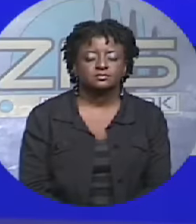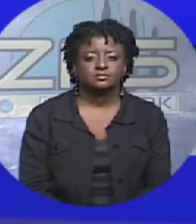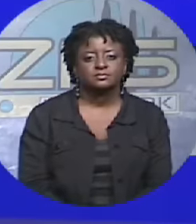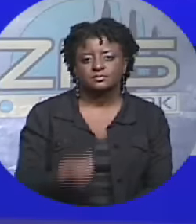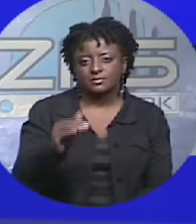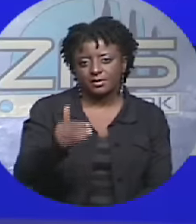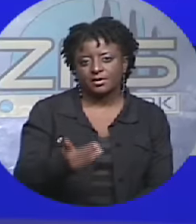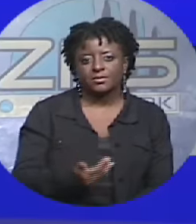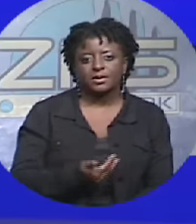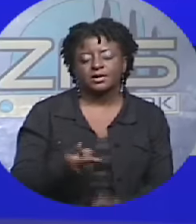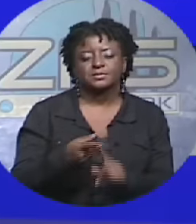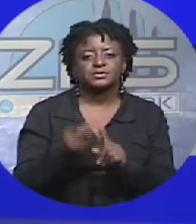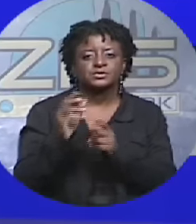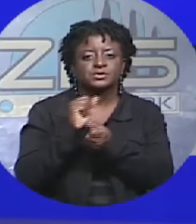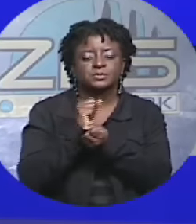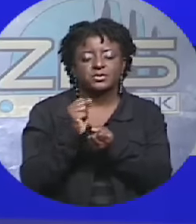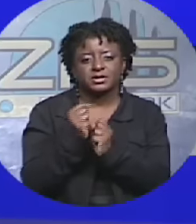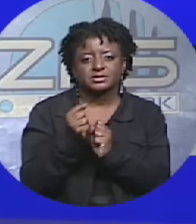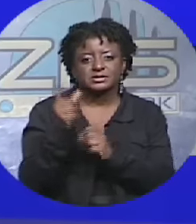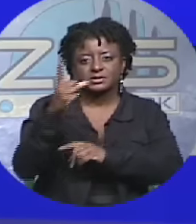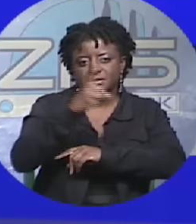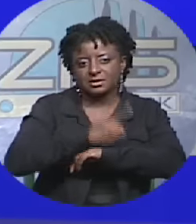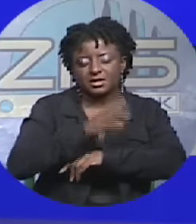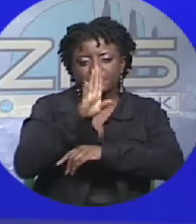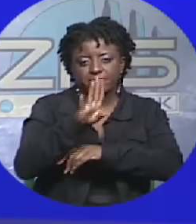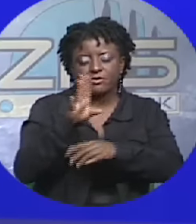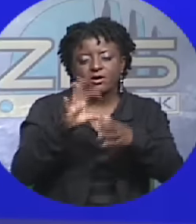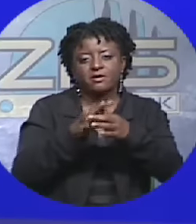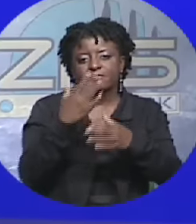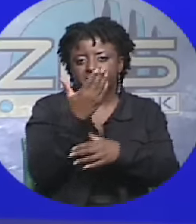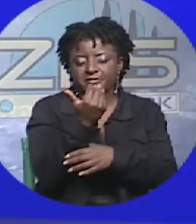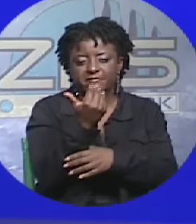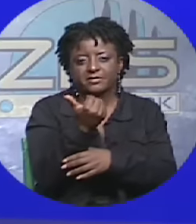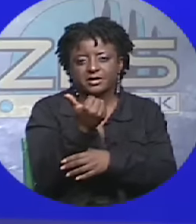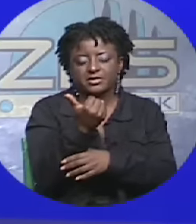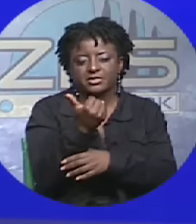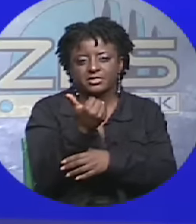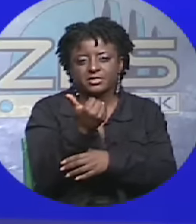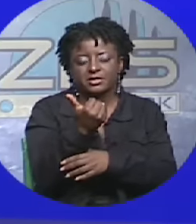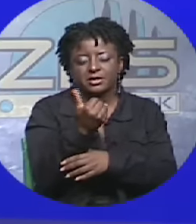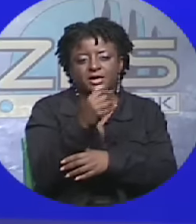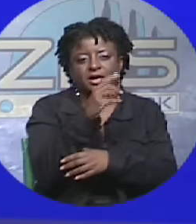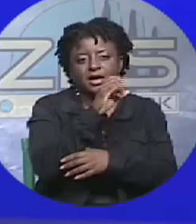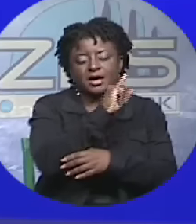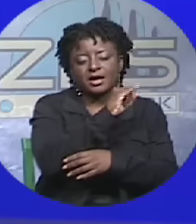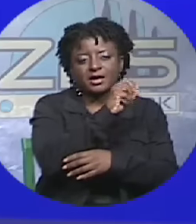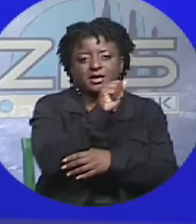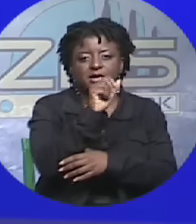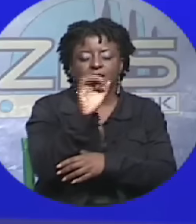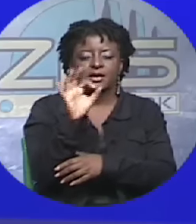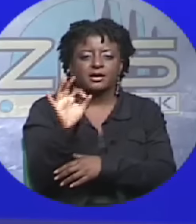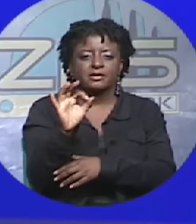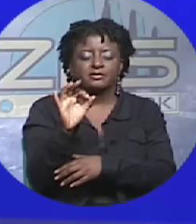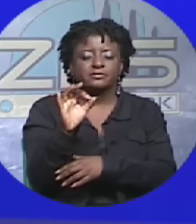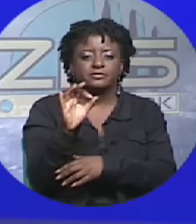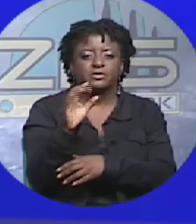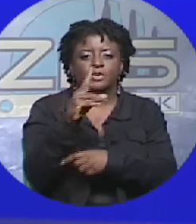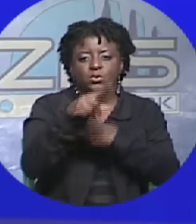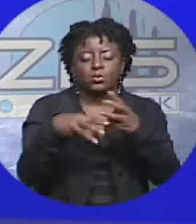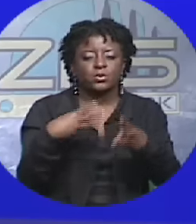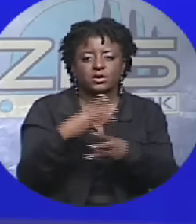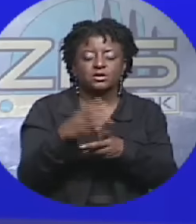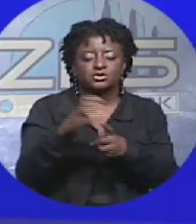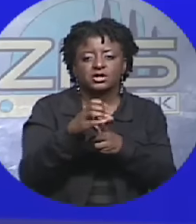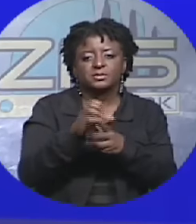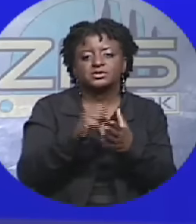Welcome to sports, everybody. Day 4 of the 15th IAAF World Track and Field Championships, all history now, and the Bahamas had its first